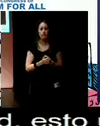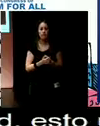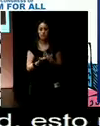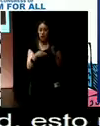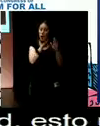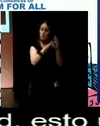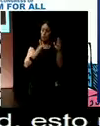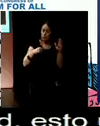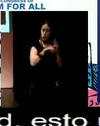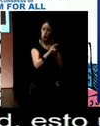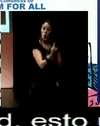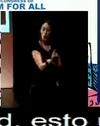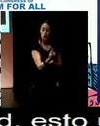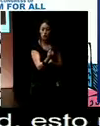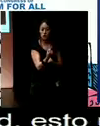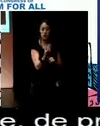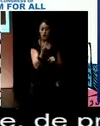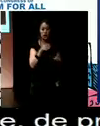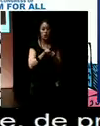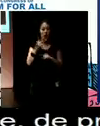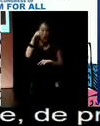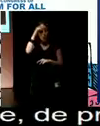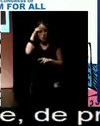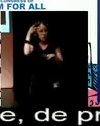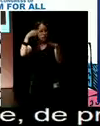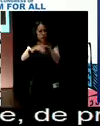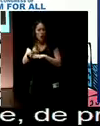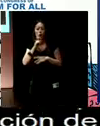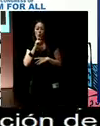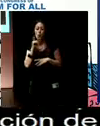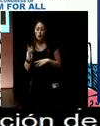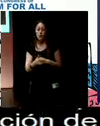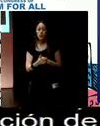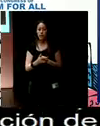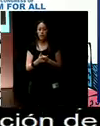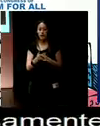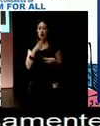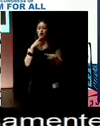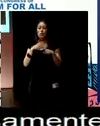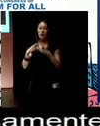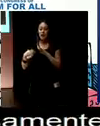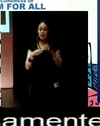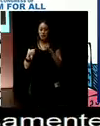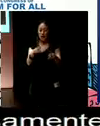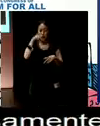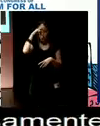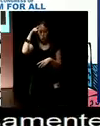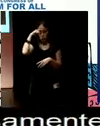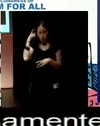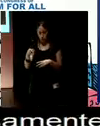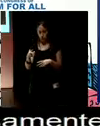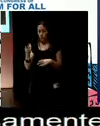One of those programs responding to this cultural awareness, allowing